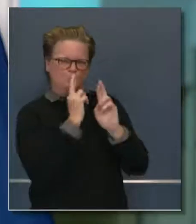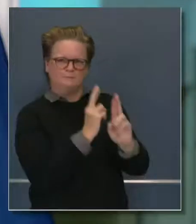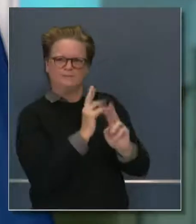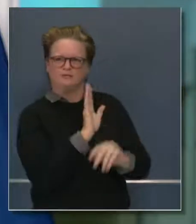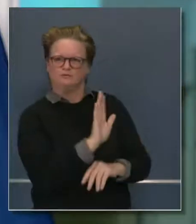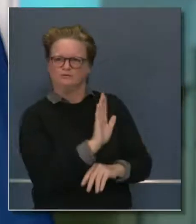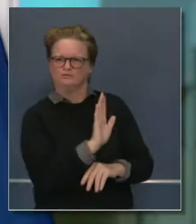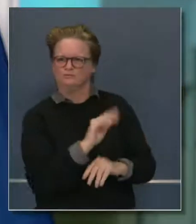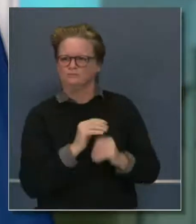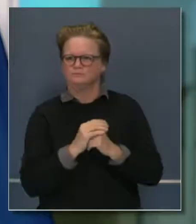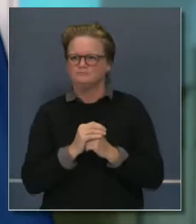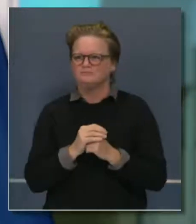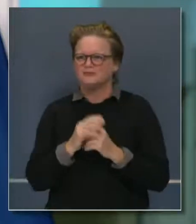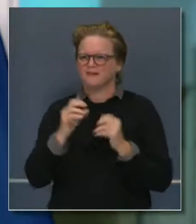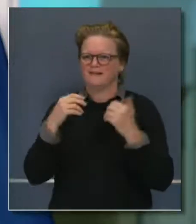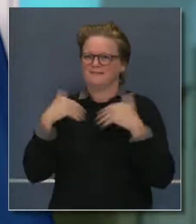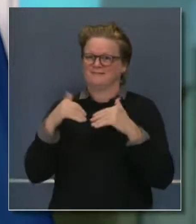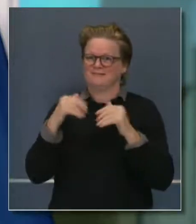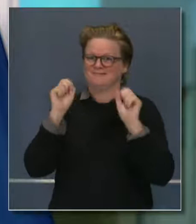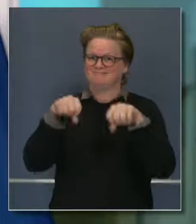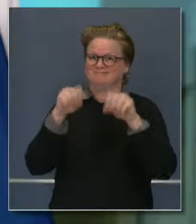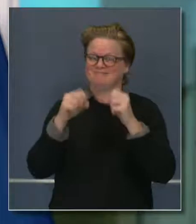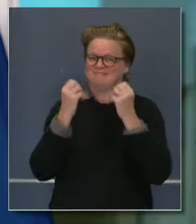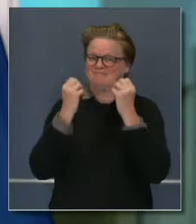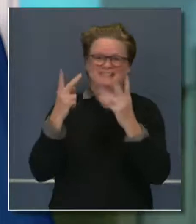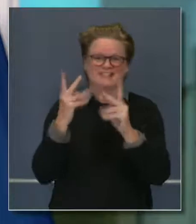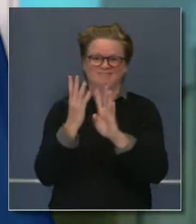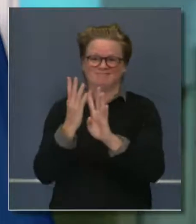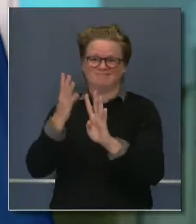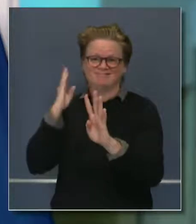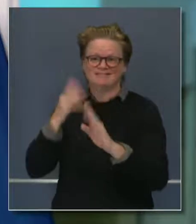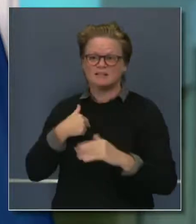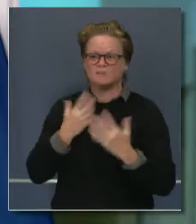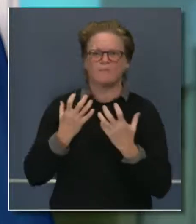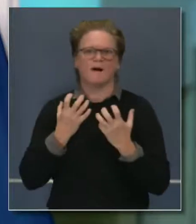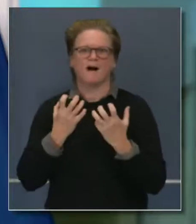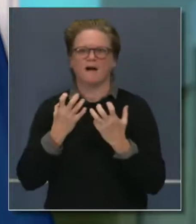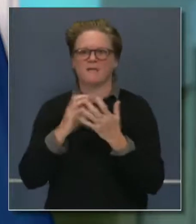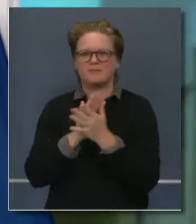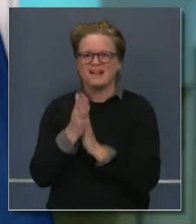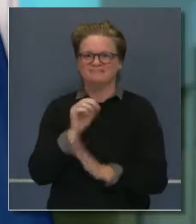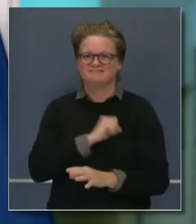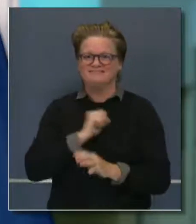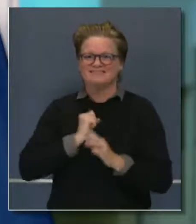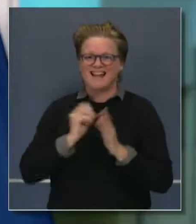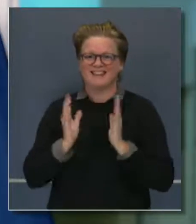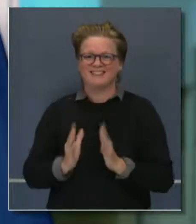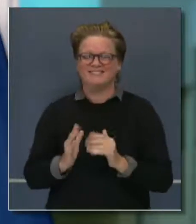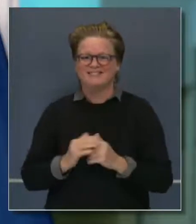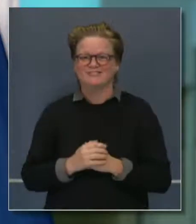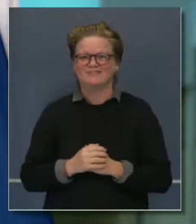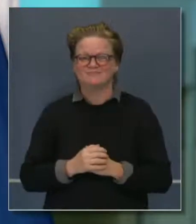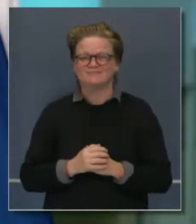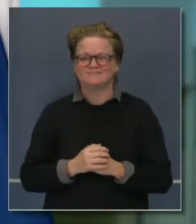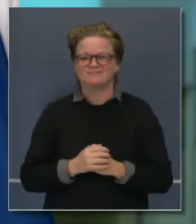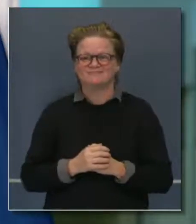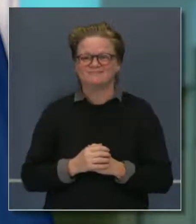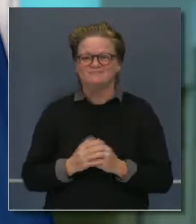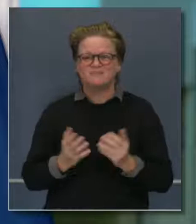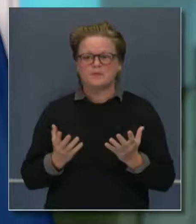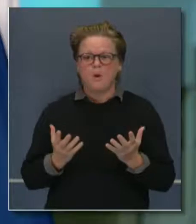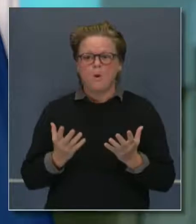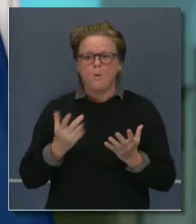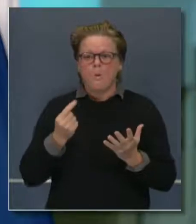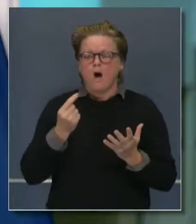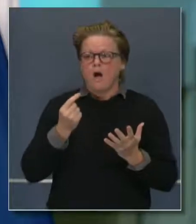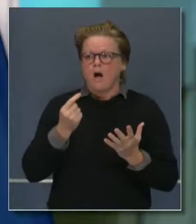considerations related to what's the profile, right choice to replace Senator Harris,